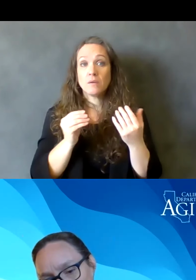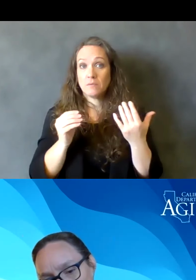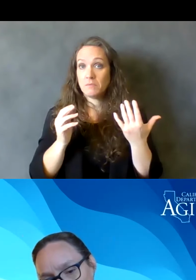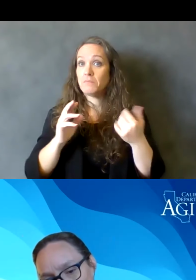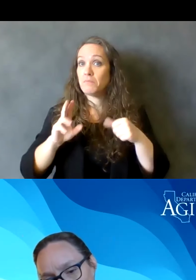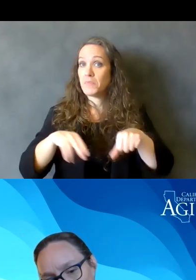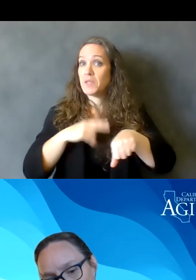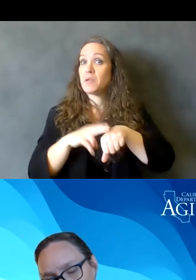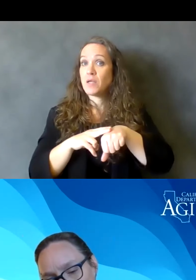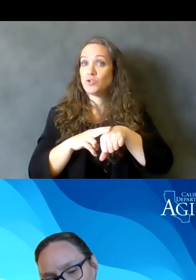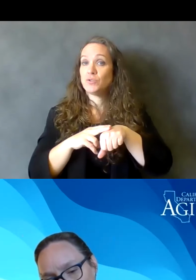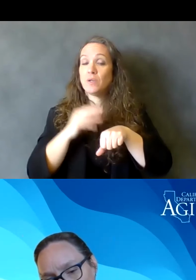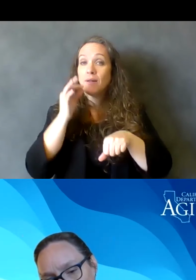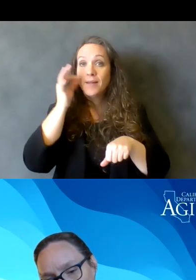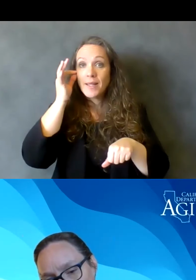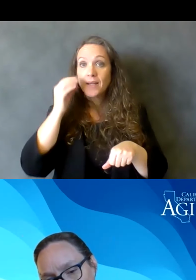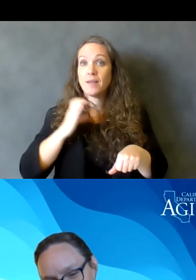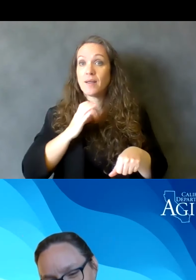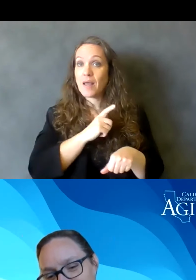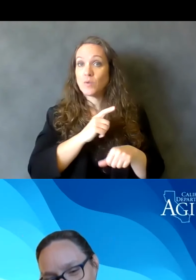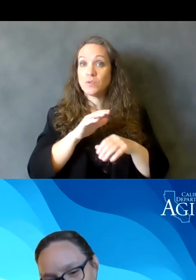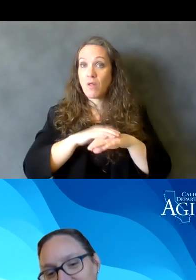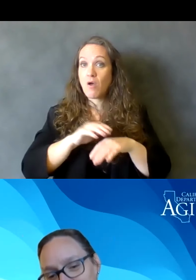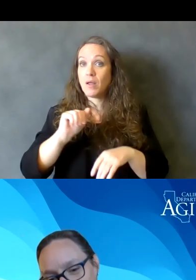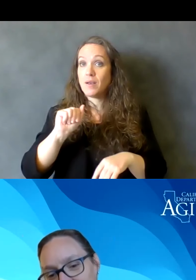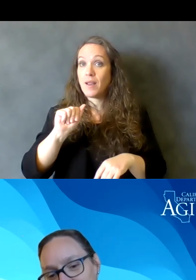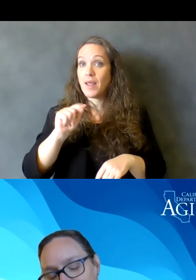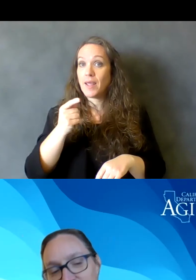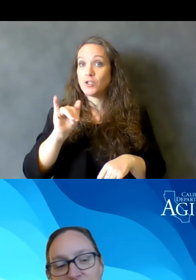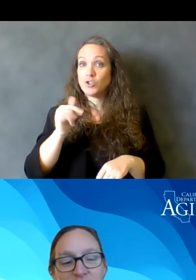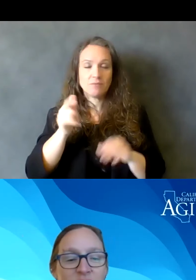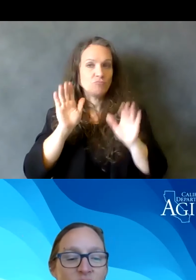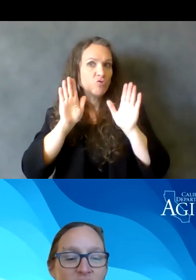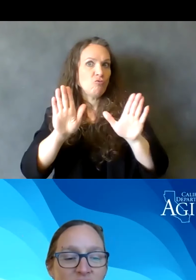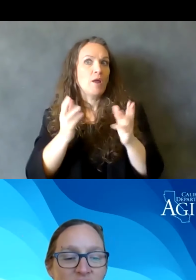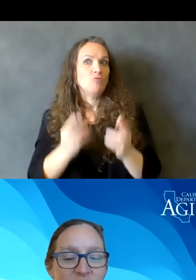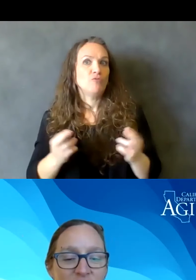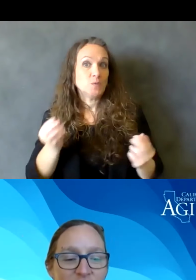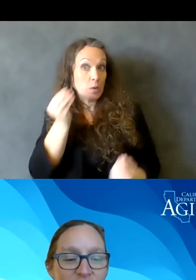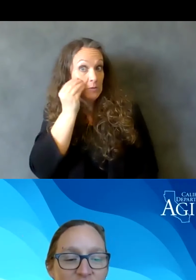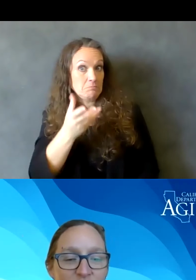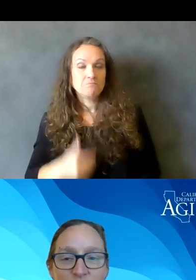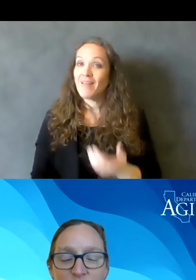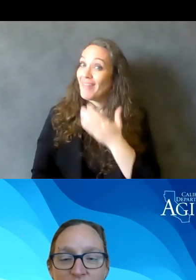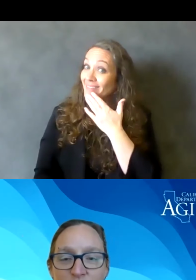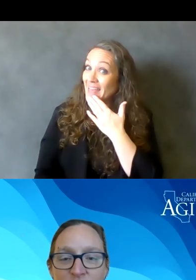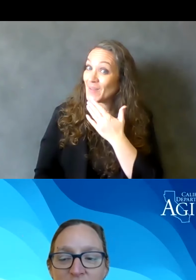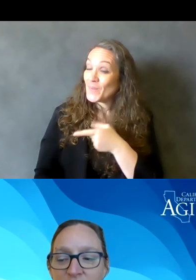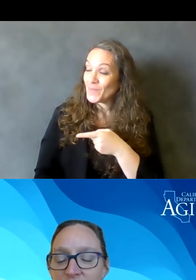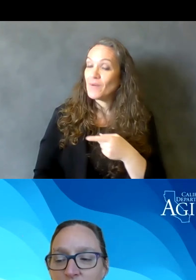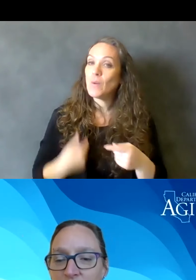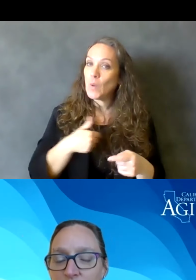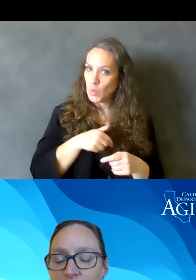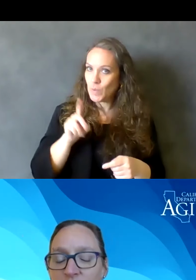National Indian Council on Aging is a great resource. Thank you. Thank you, Tatiana. We do